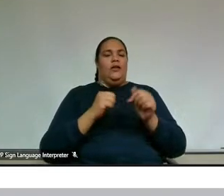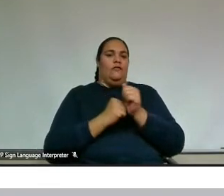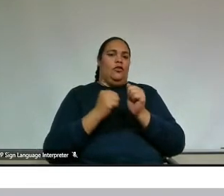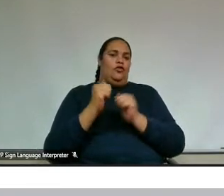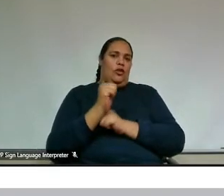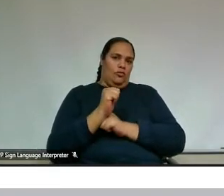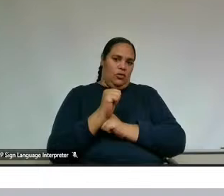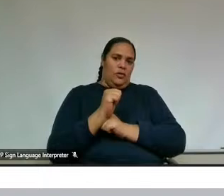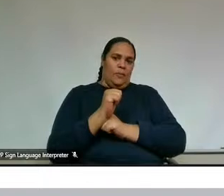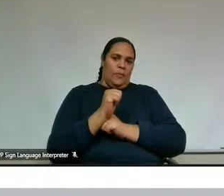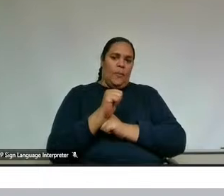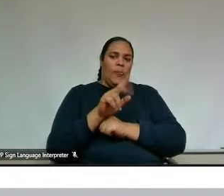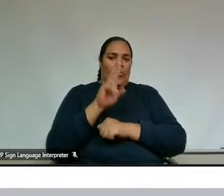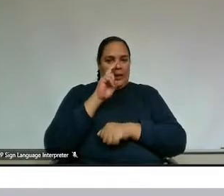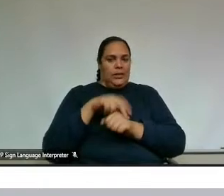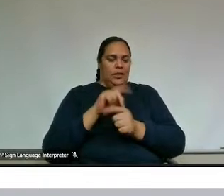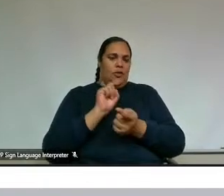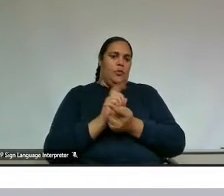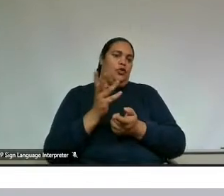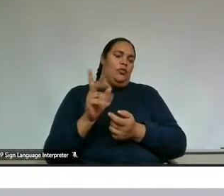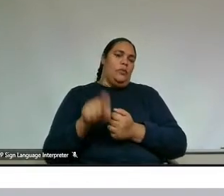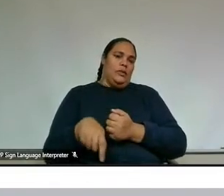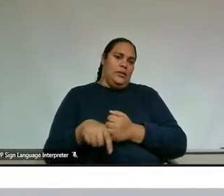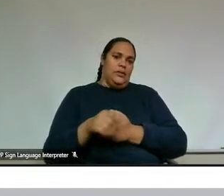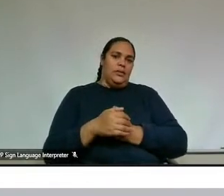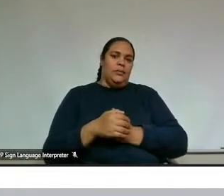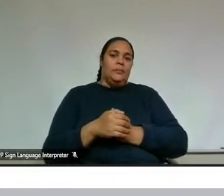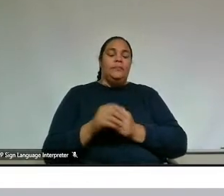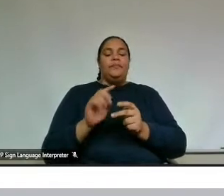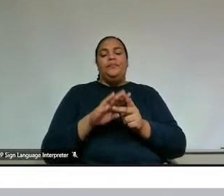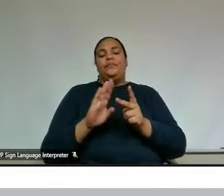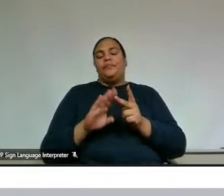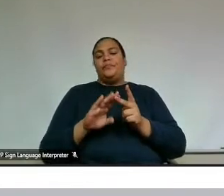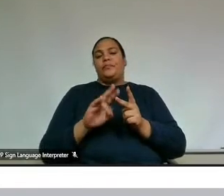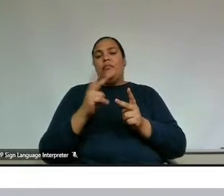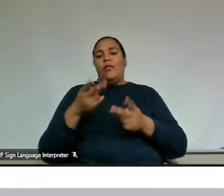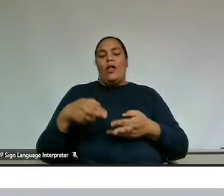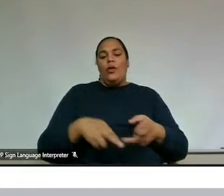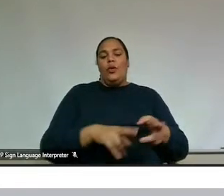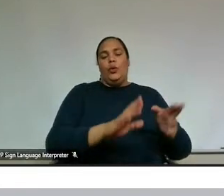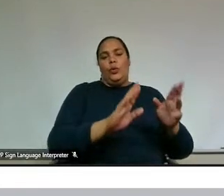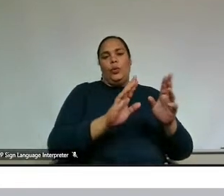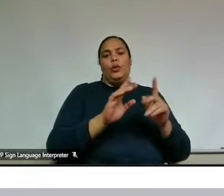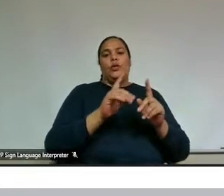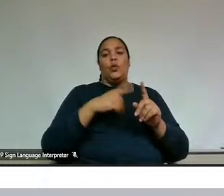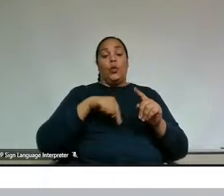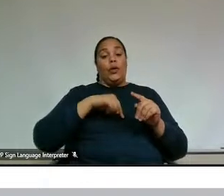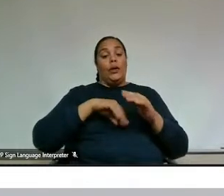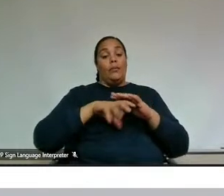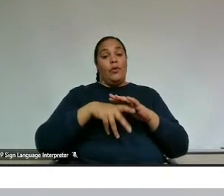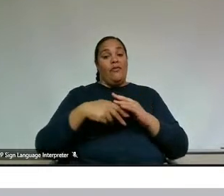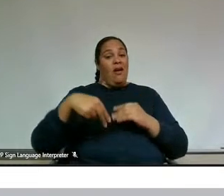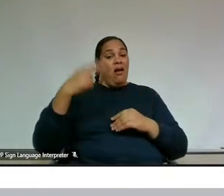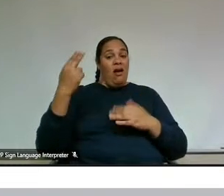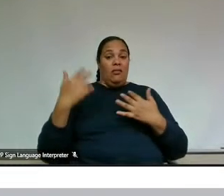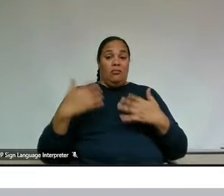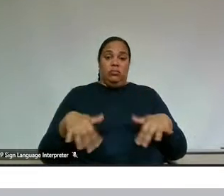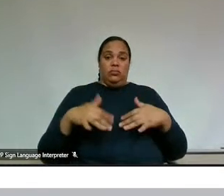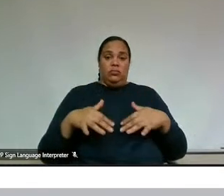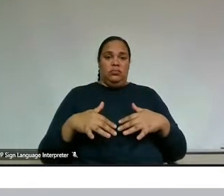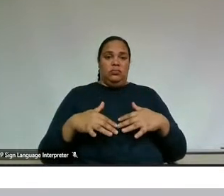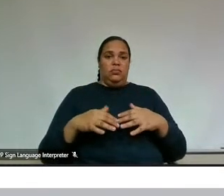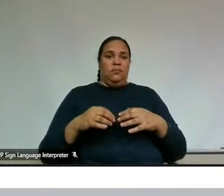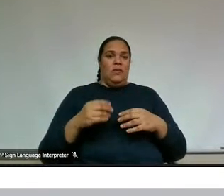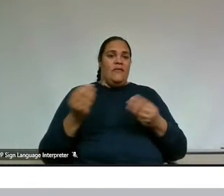infrastructure, it needs to address that. In the other route, We are a province that is highly